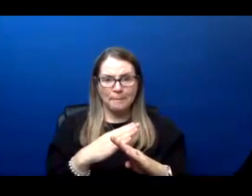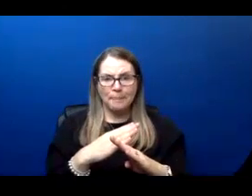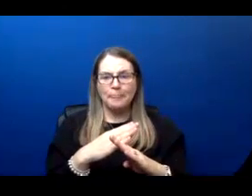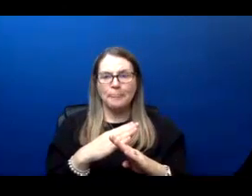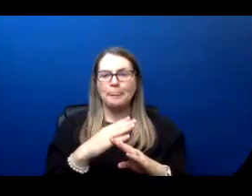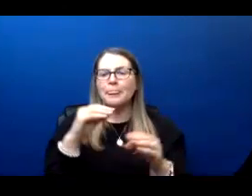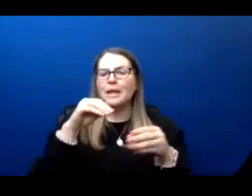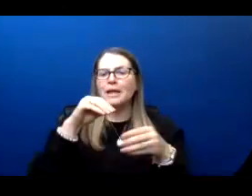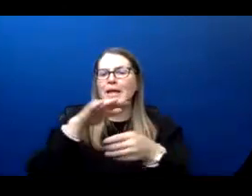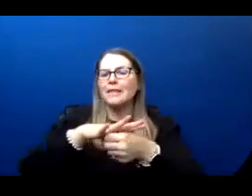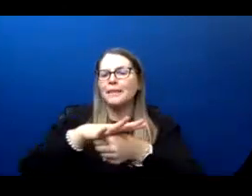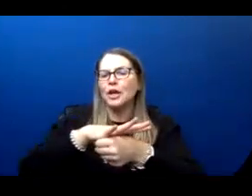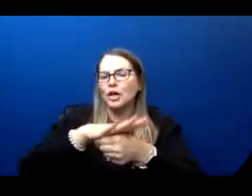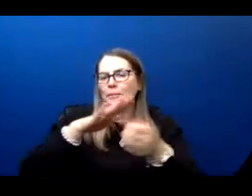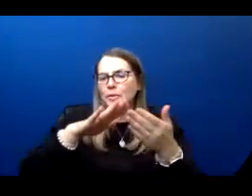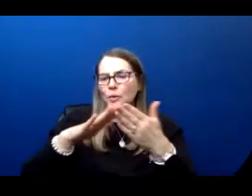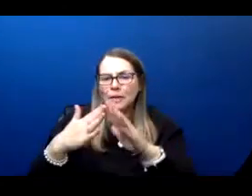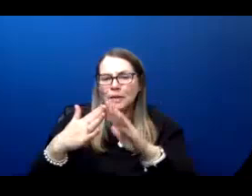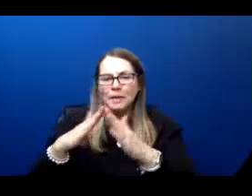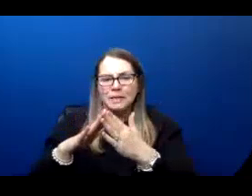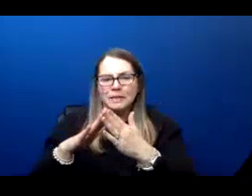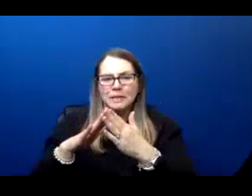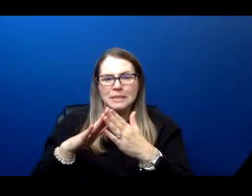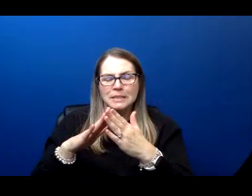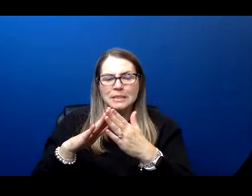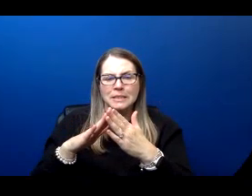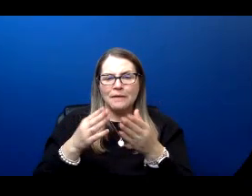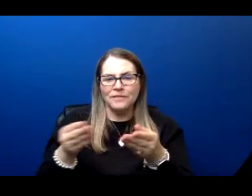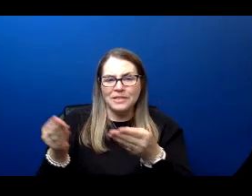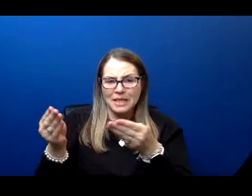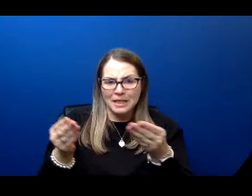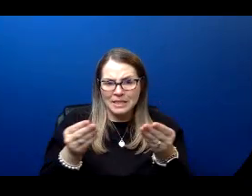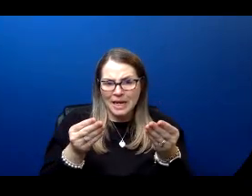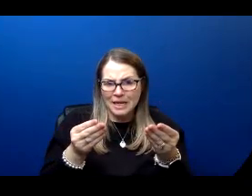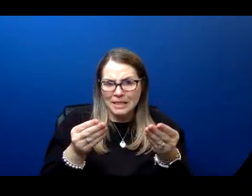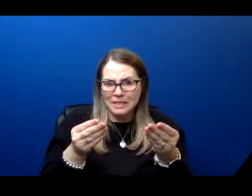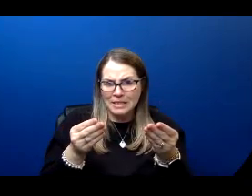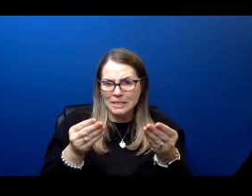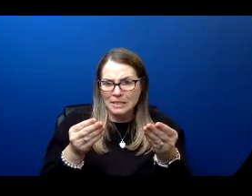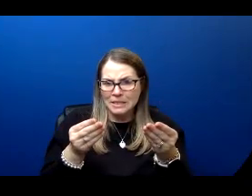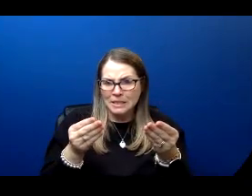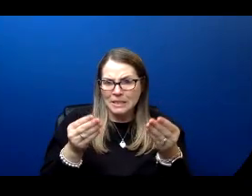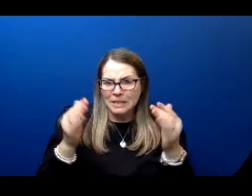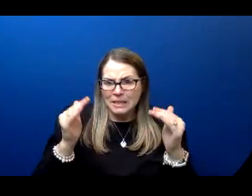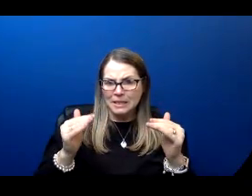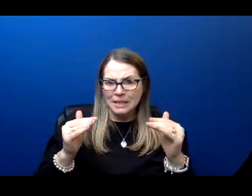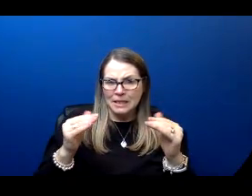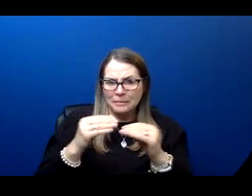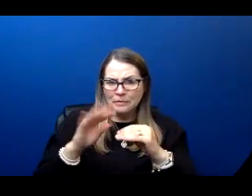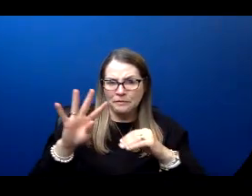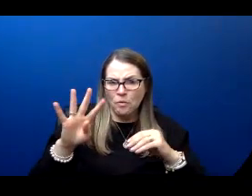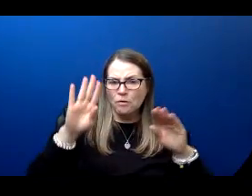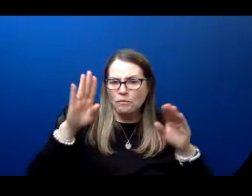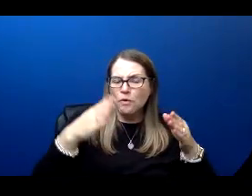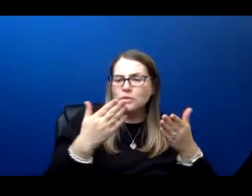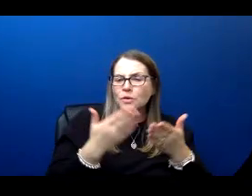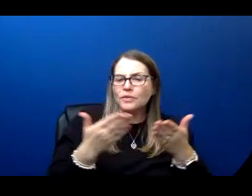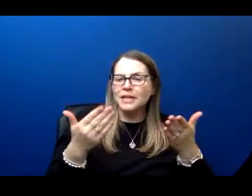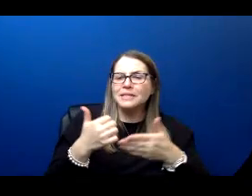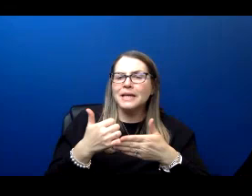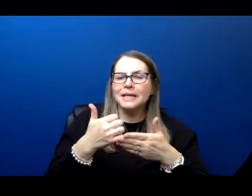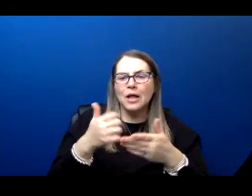their communities. Team 4 was, facilitators. So now this is focusing more on those things that can